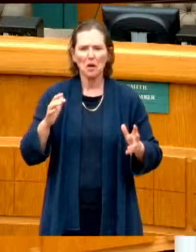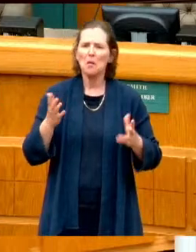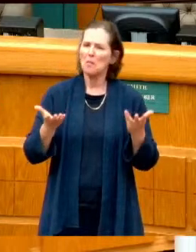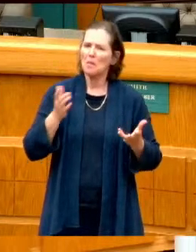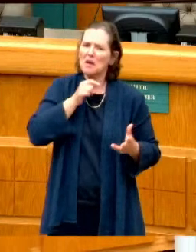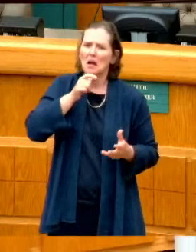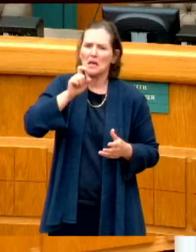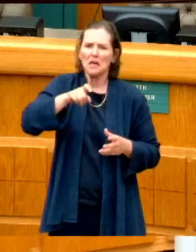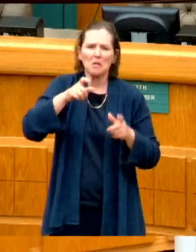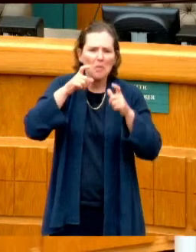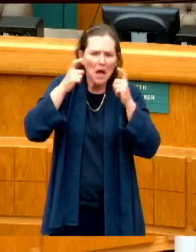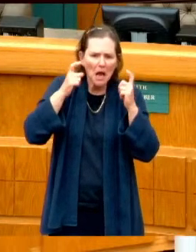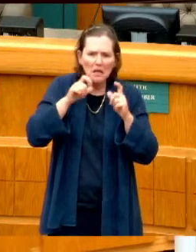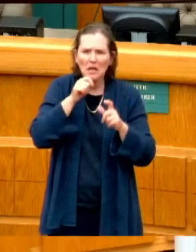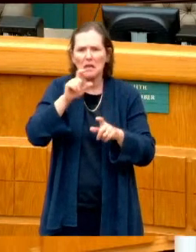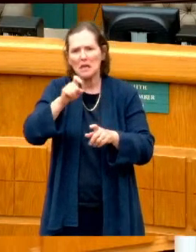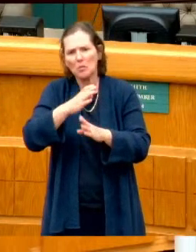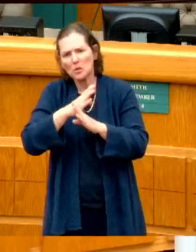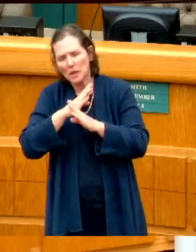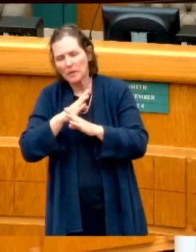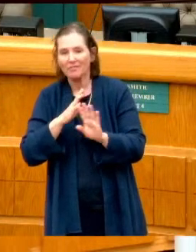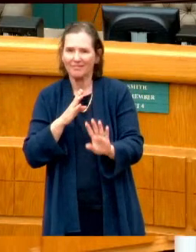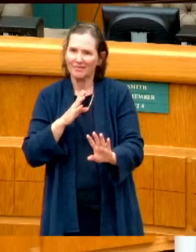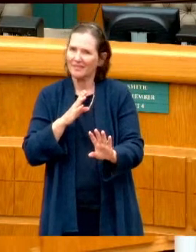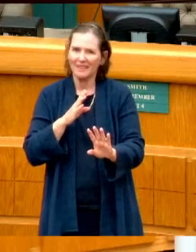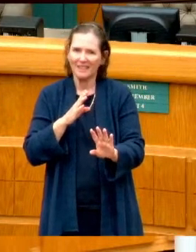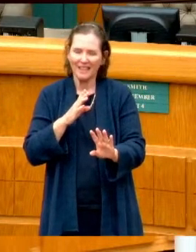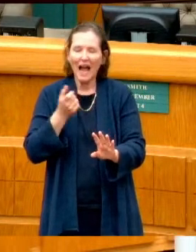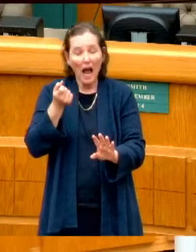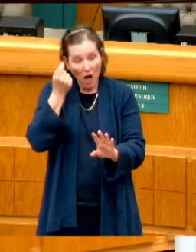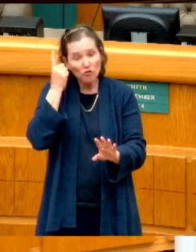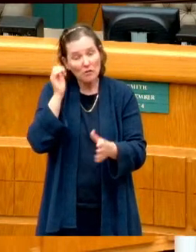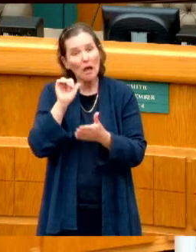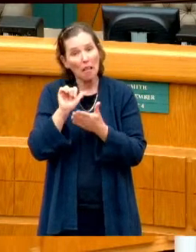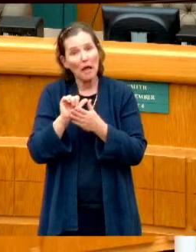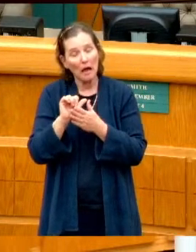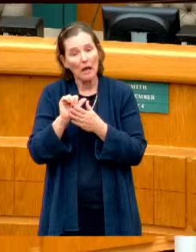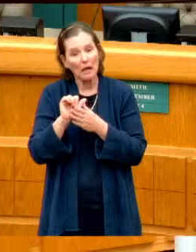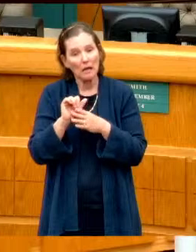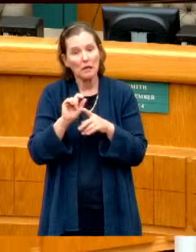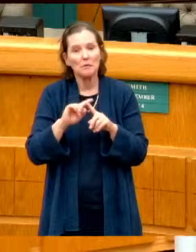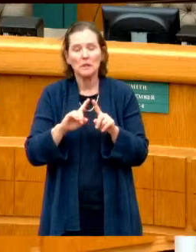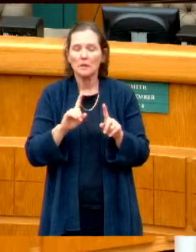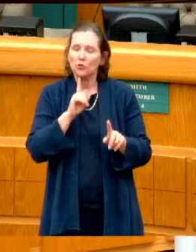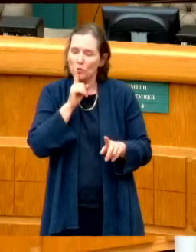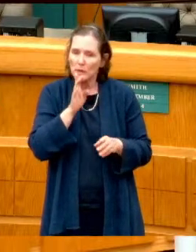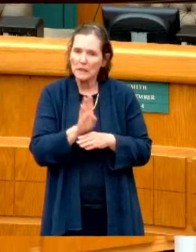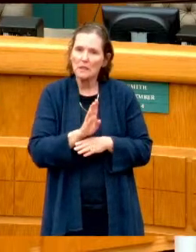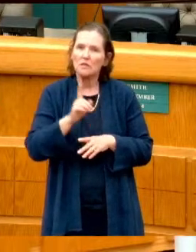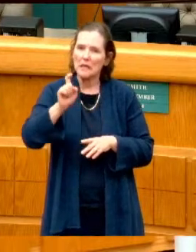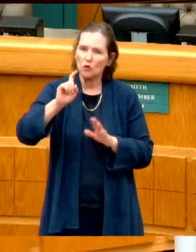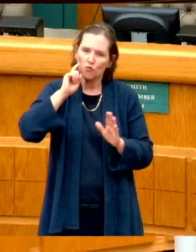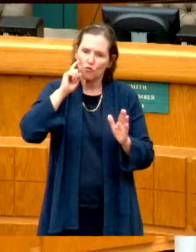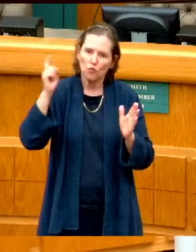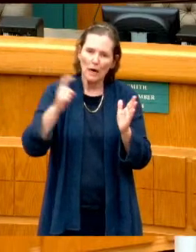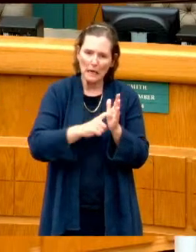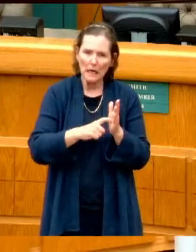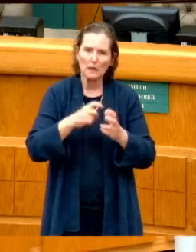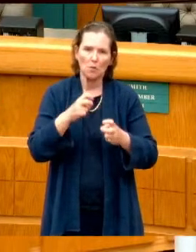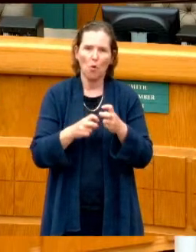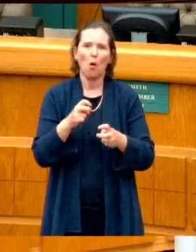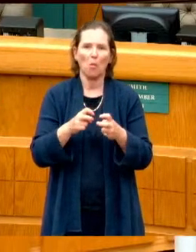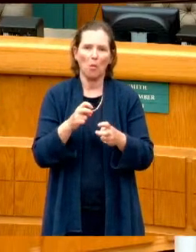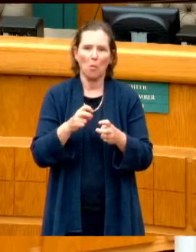intense. I get it. And we need to recognize that that is an issue. And